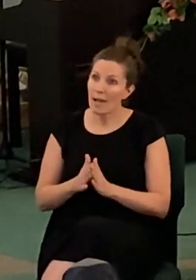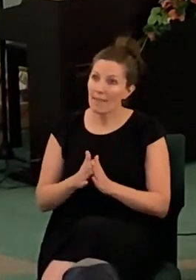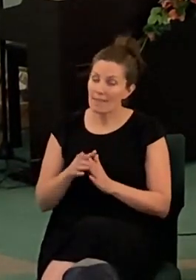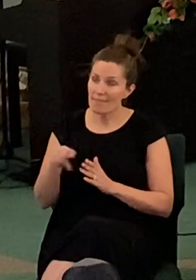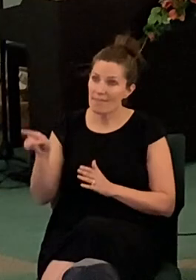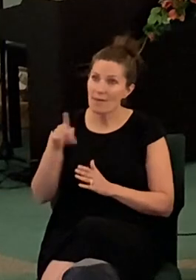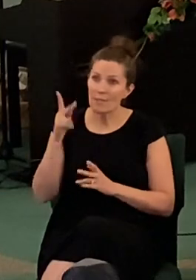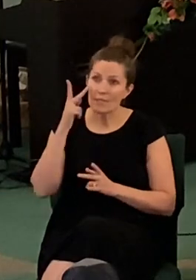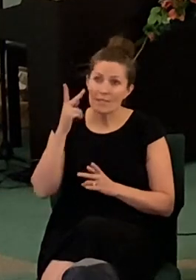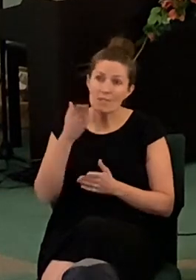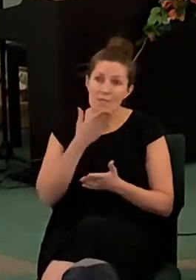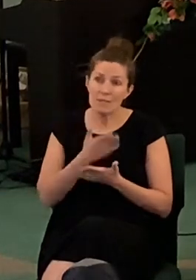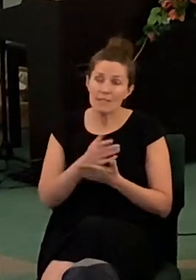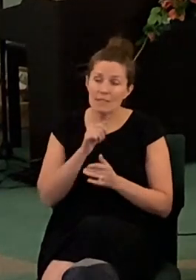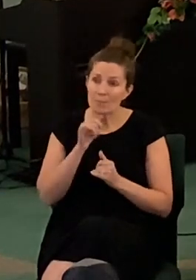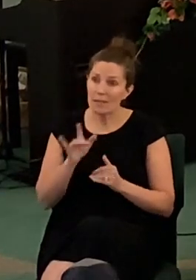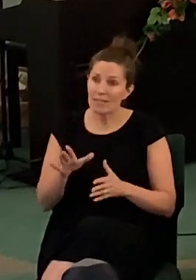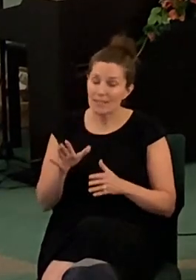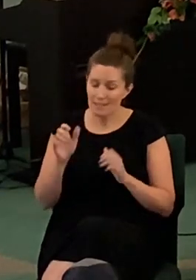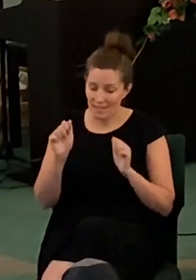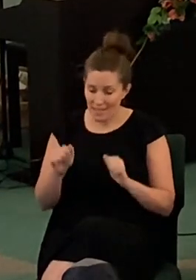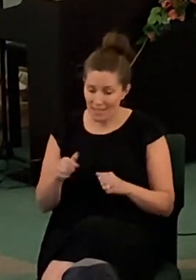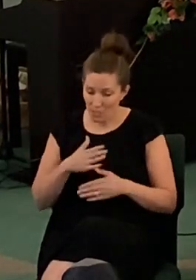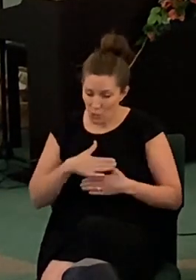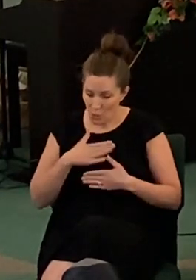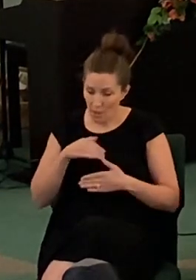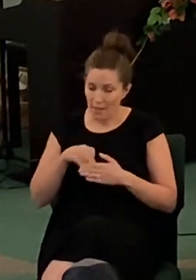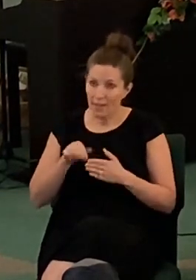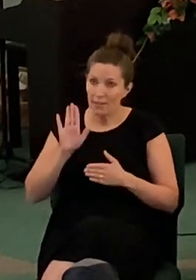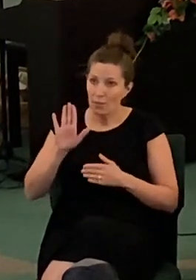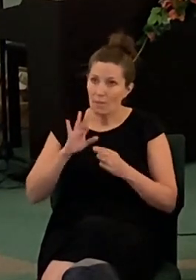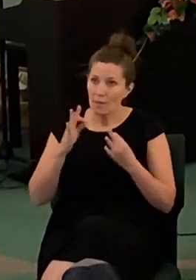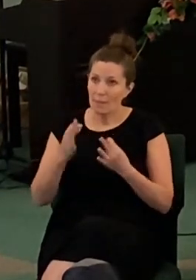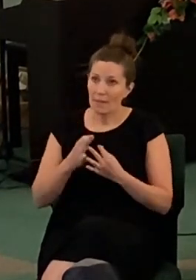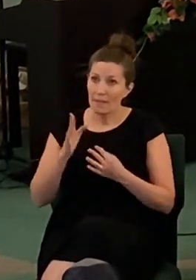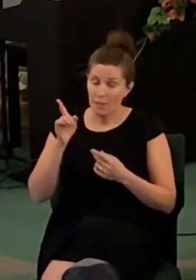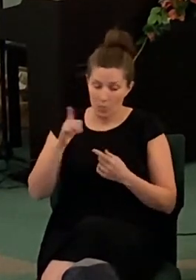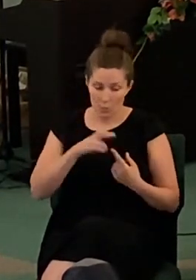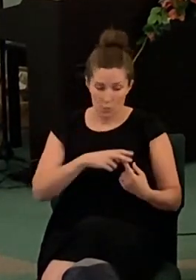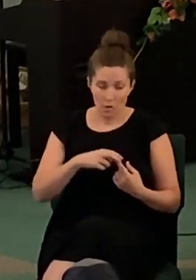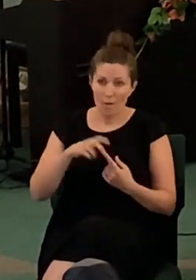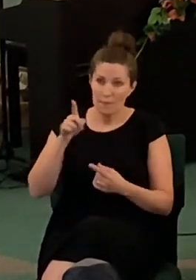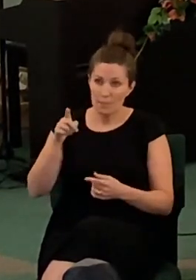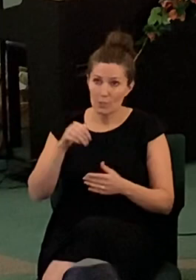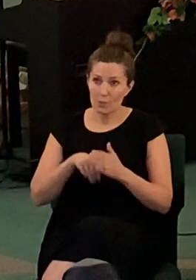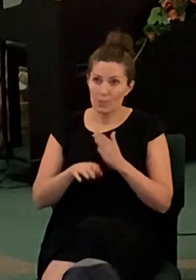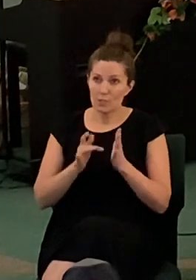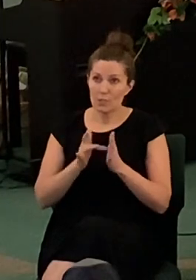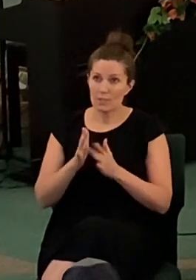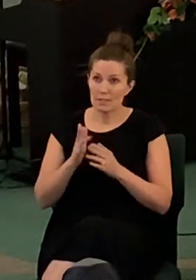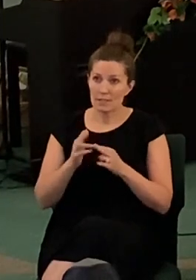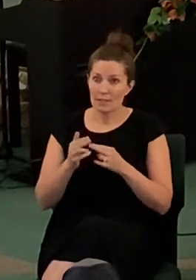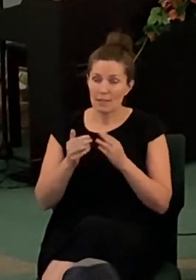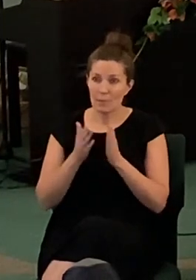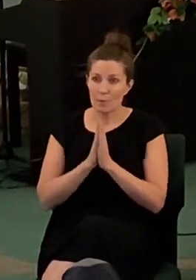the blessings they can enjoy in your family and that you would draw them to you. In Jesus' name we